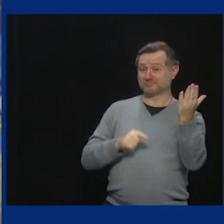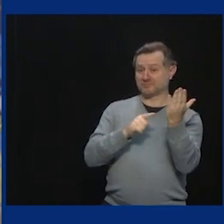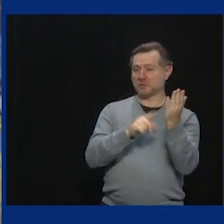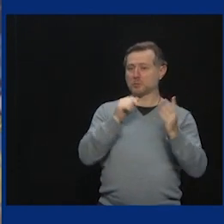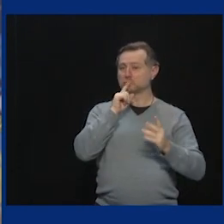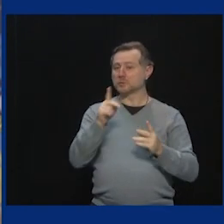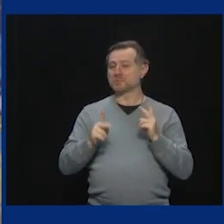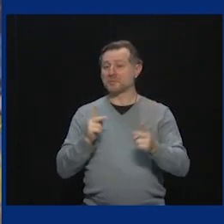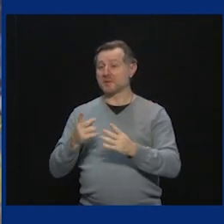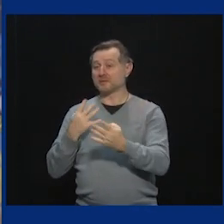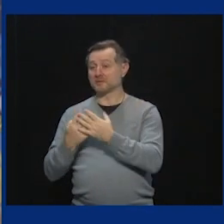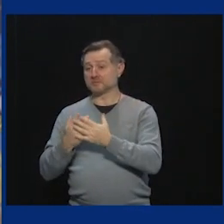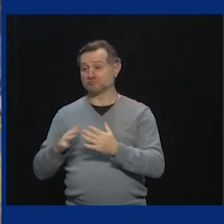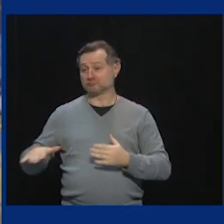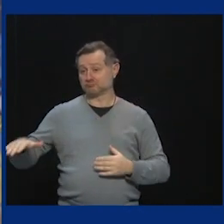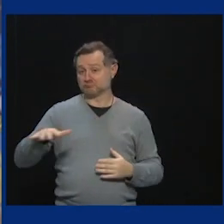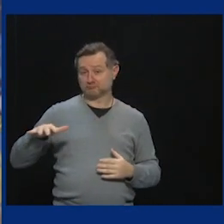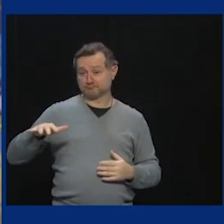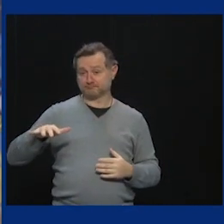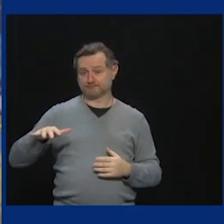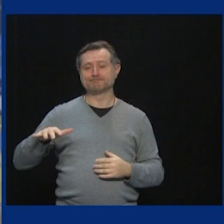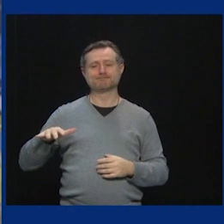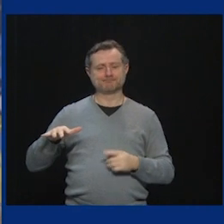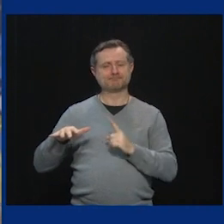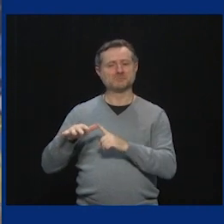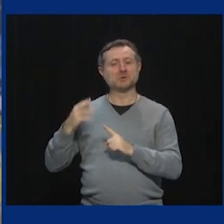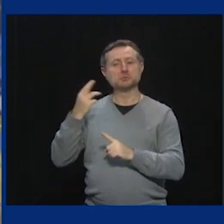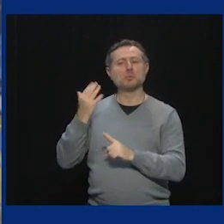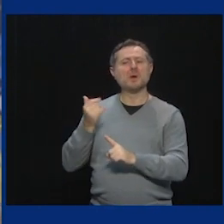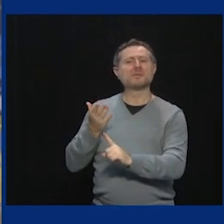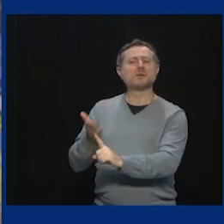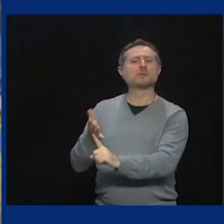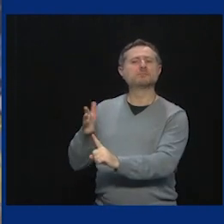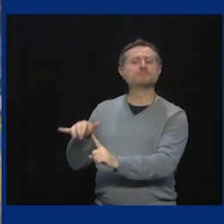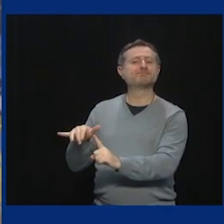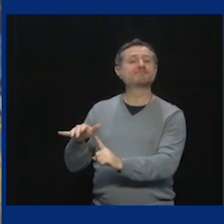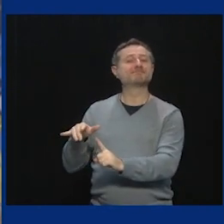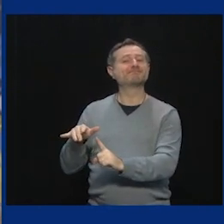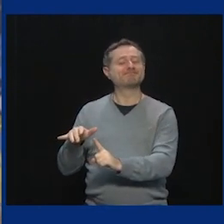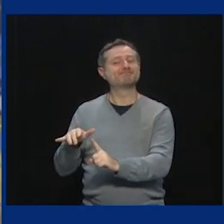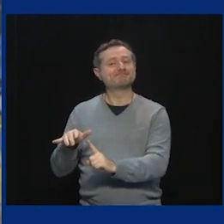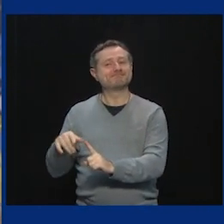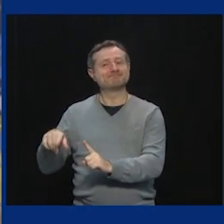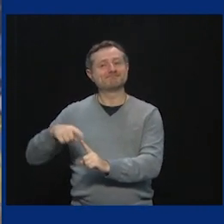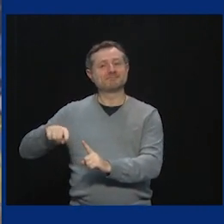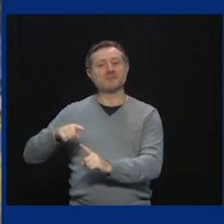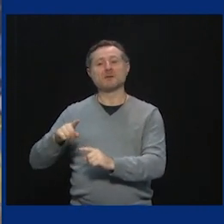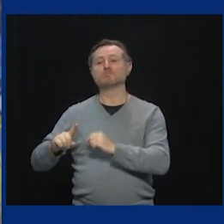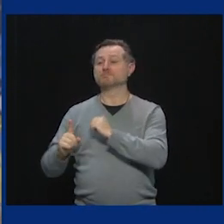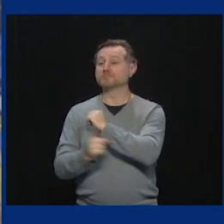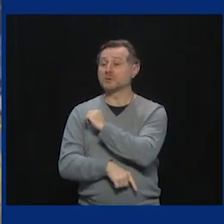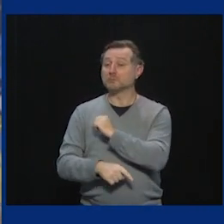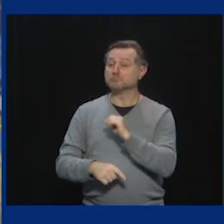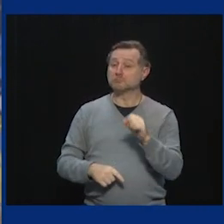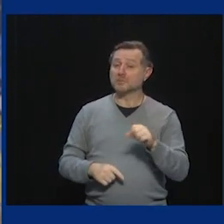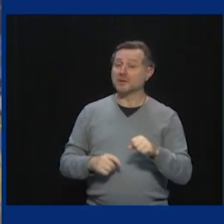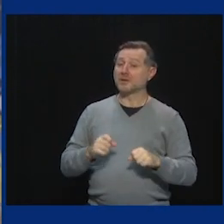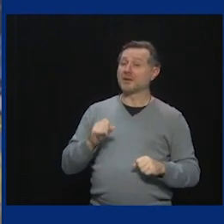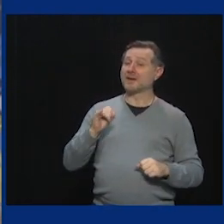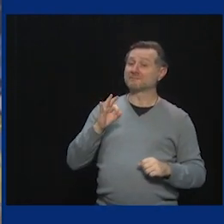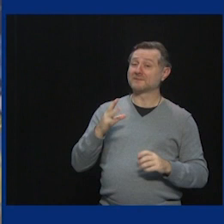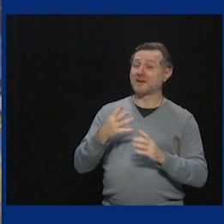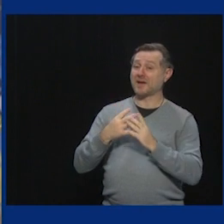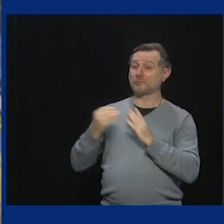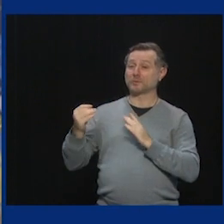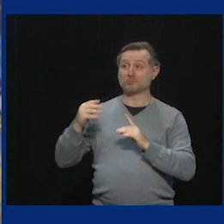other facilities who were simply there because, yes, they had paid their debt to society, but while they were out on parole, they committed a